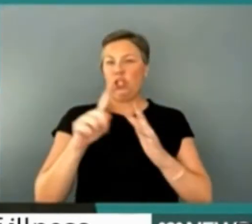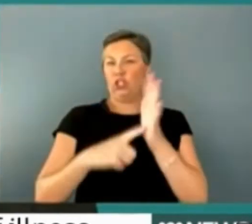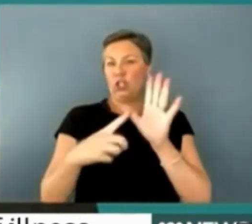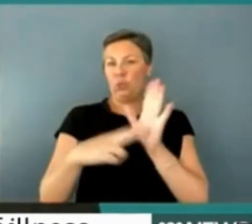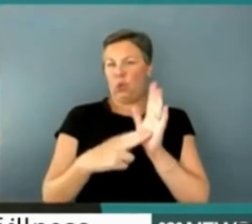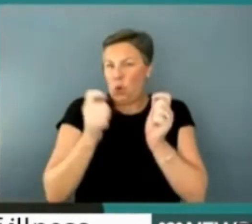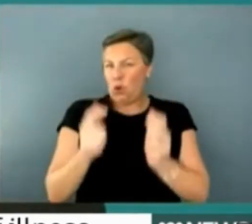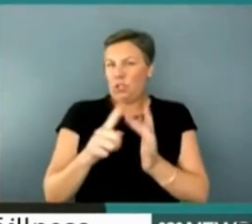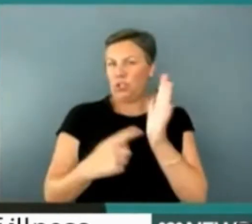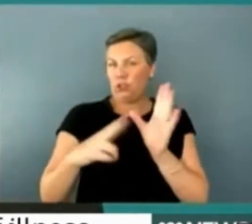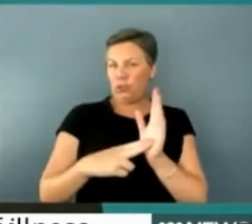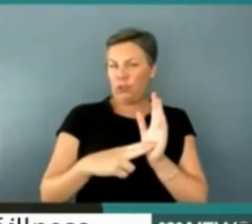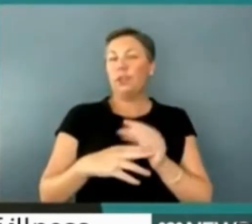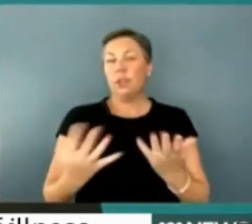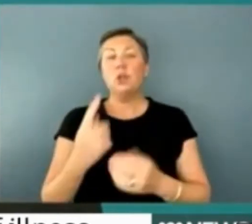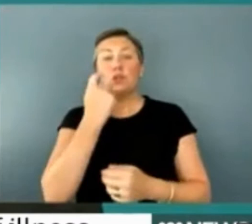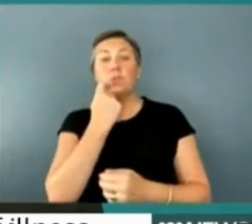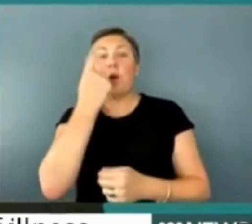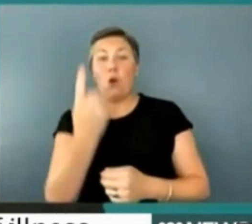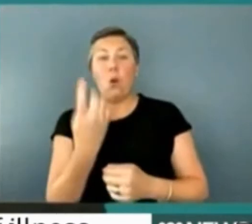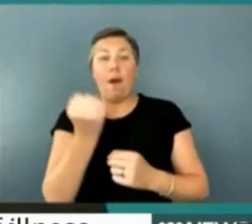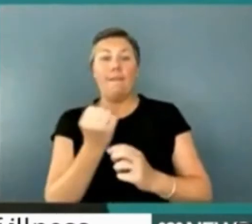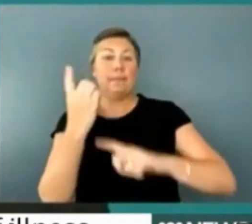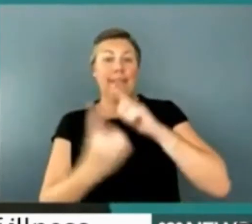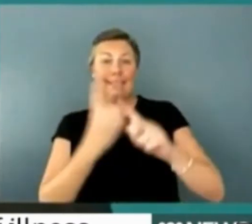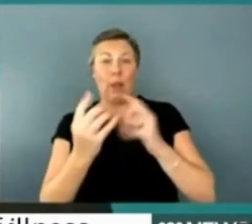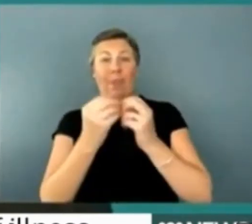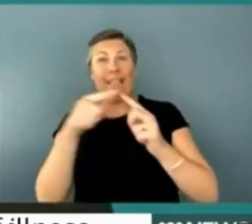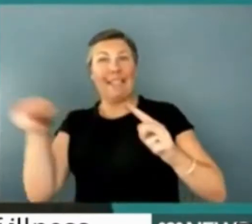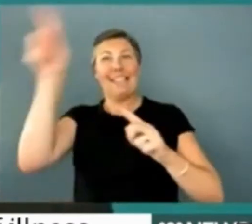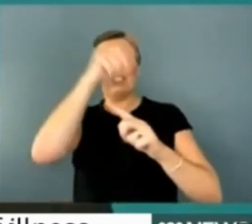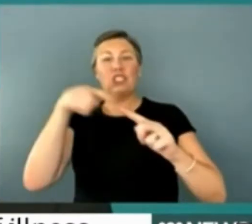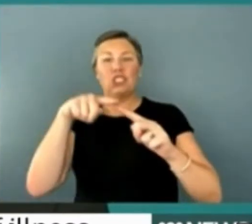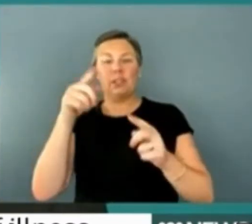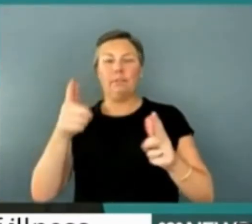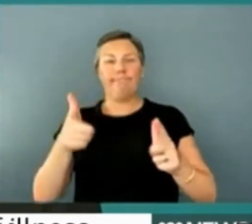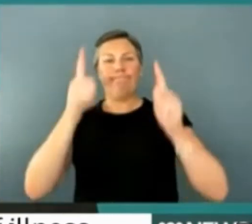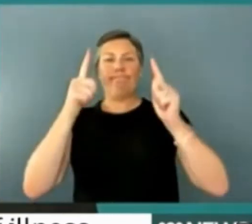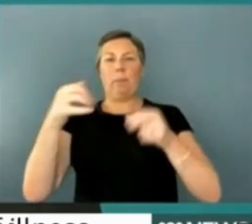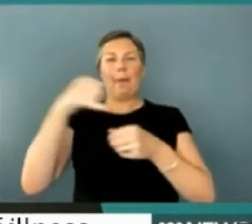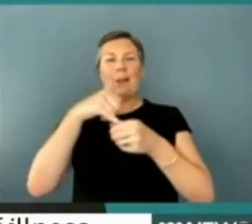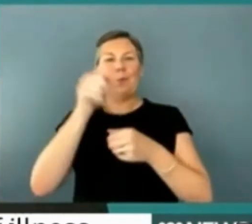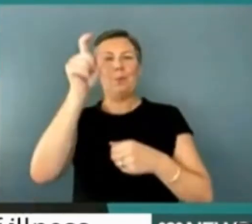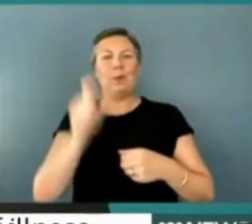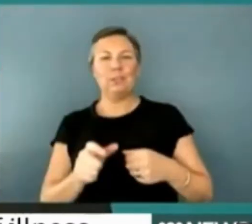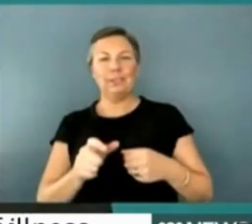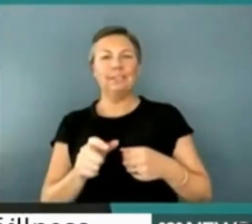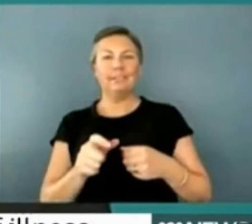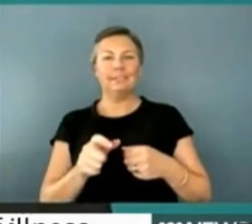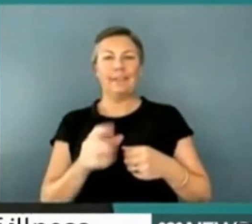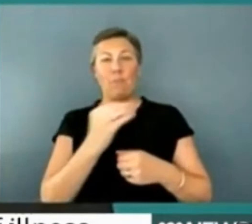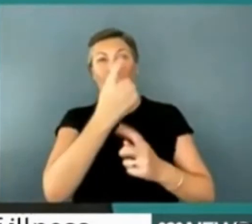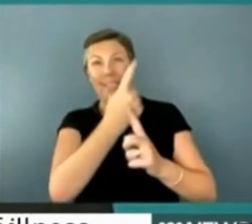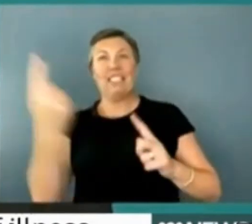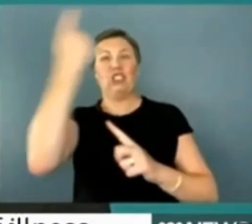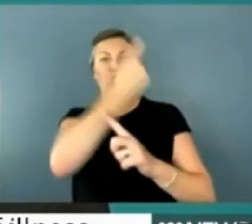meeting tomorrow with the Chief Health Officers and the Secretaries or Directors General,